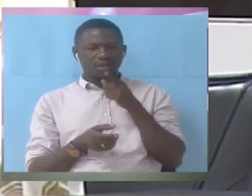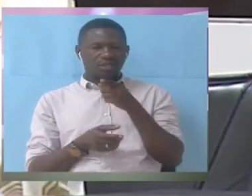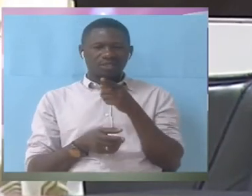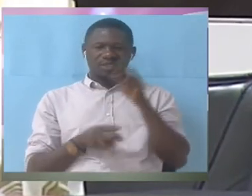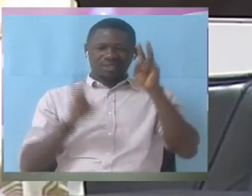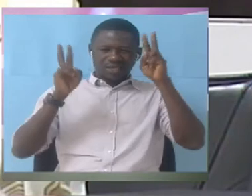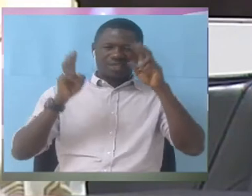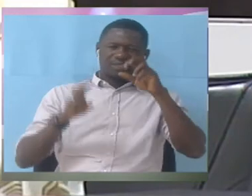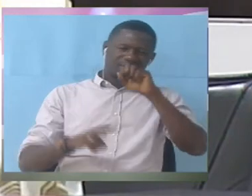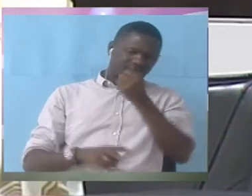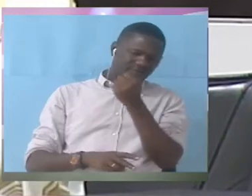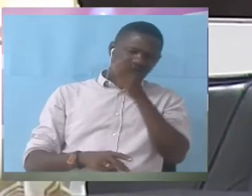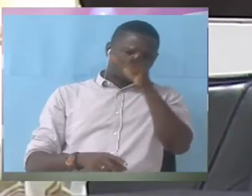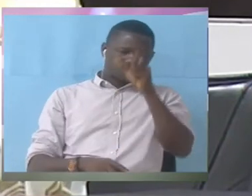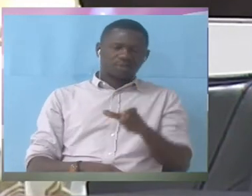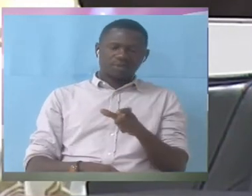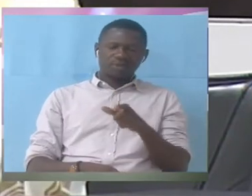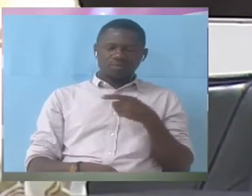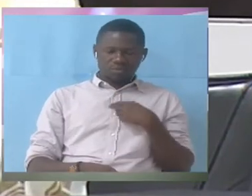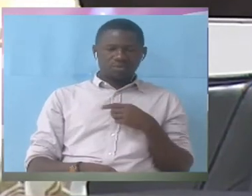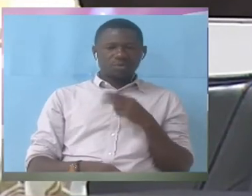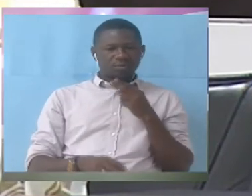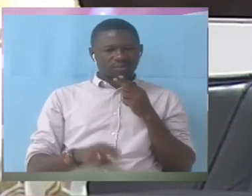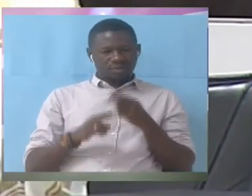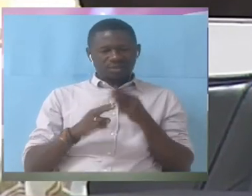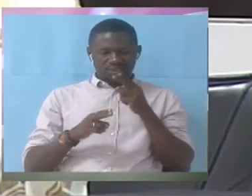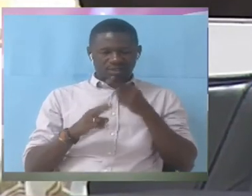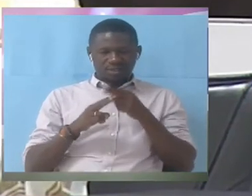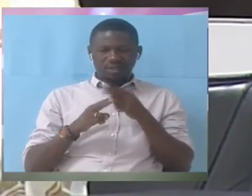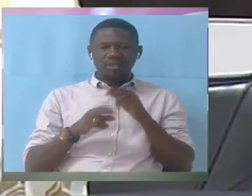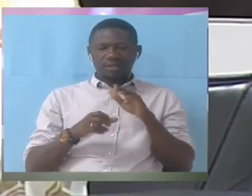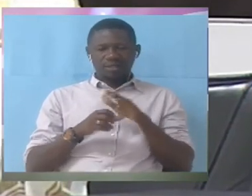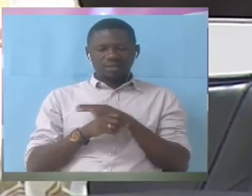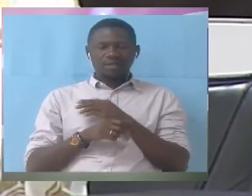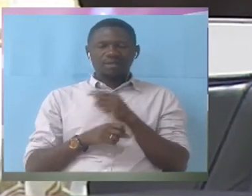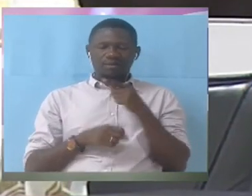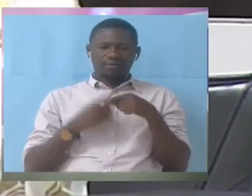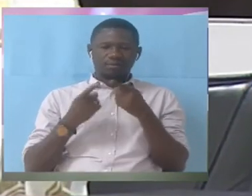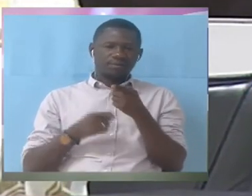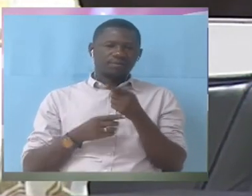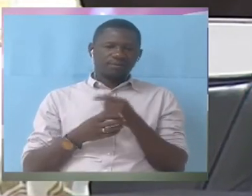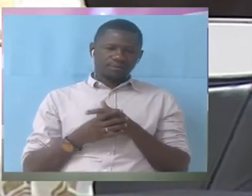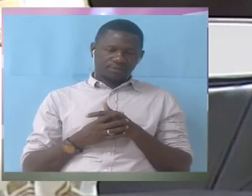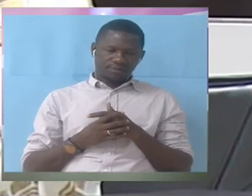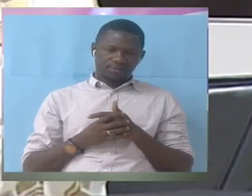difficult person, but take care of him. Thank